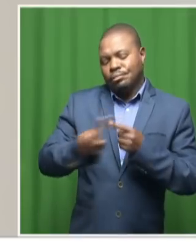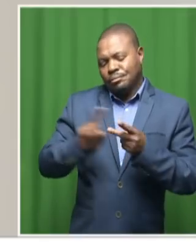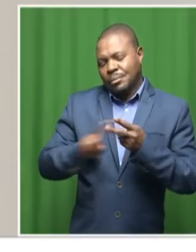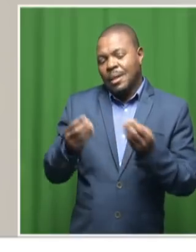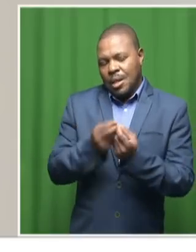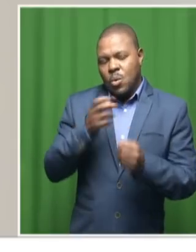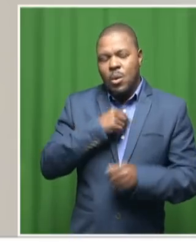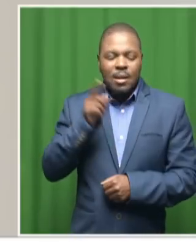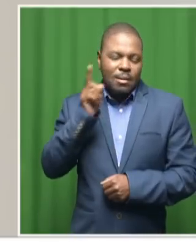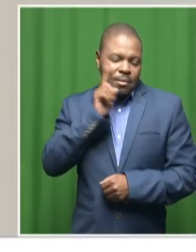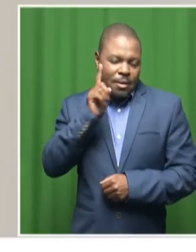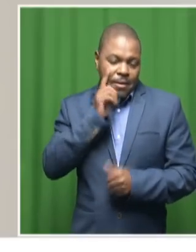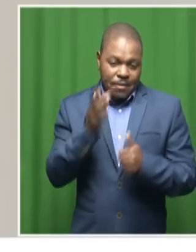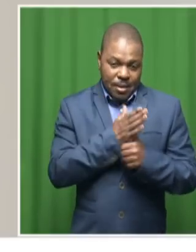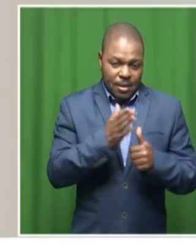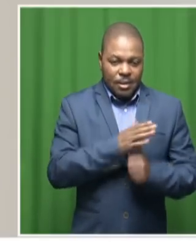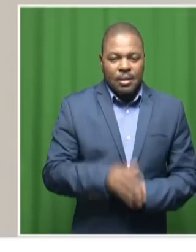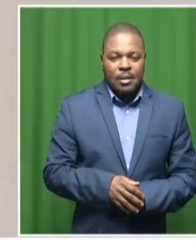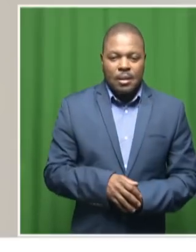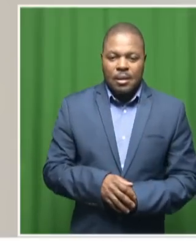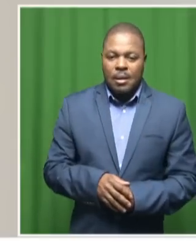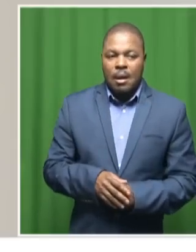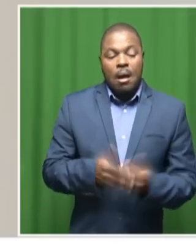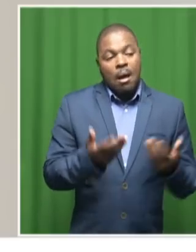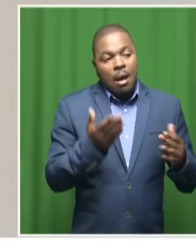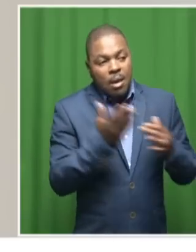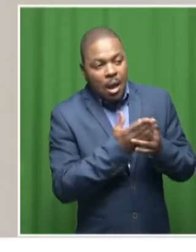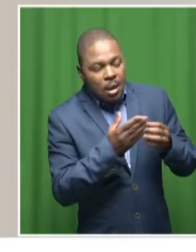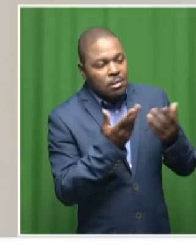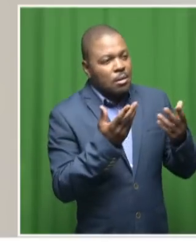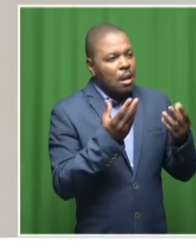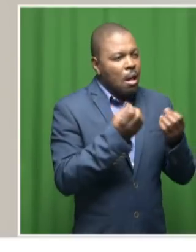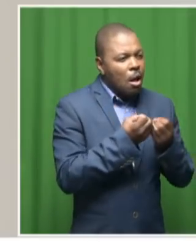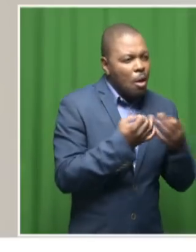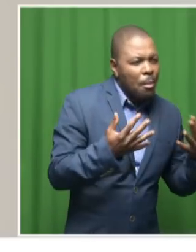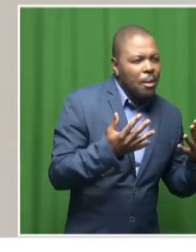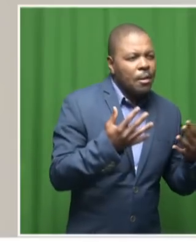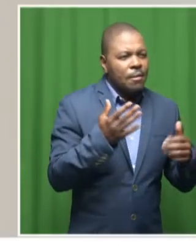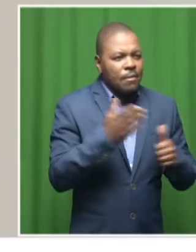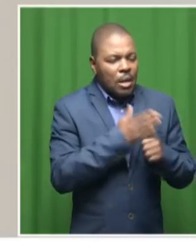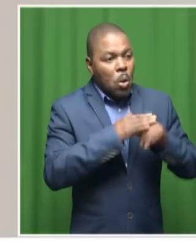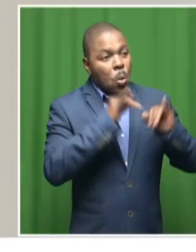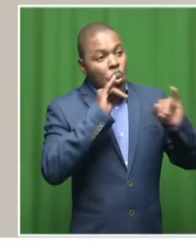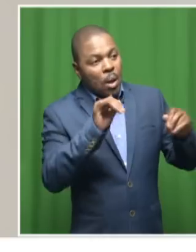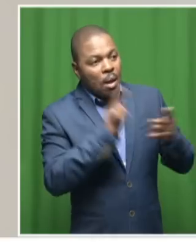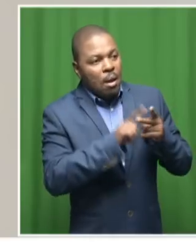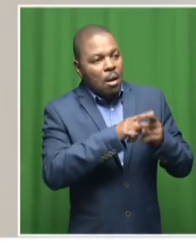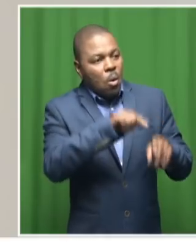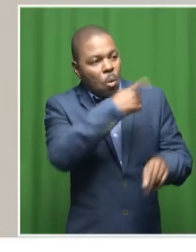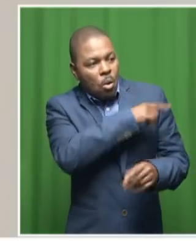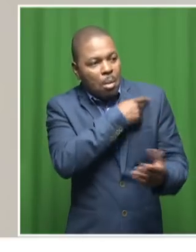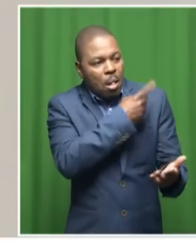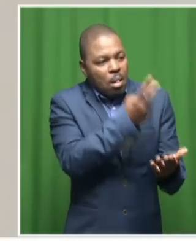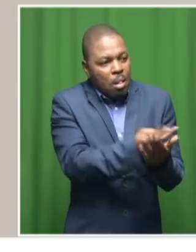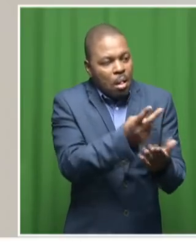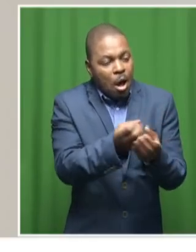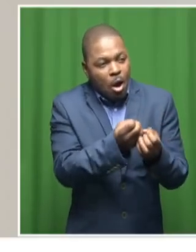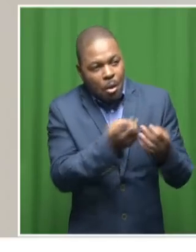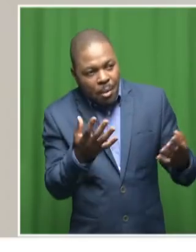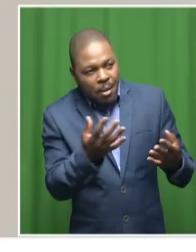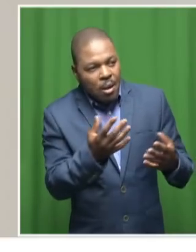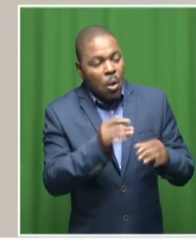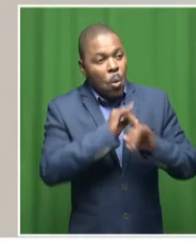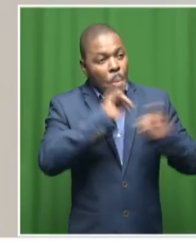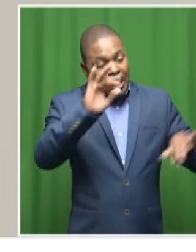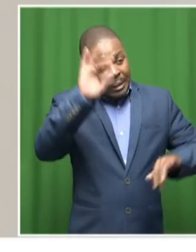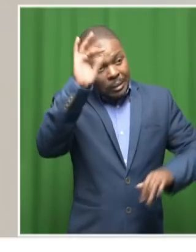watch. We watch obviously the number of cases, the severity of cases, the admissions numbers of patients with severe